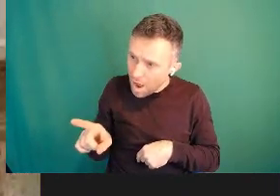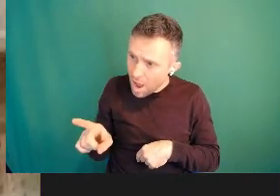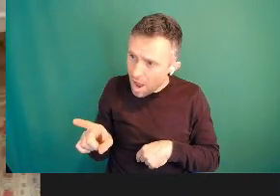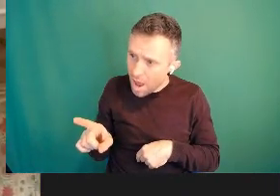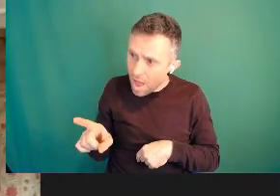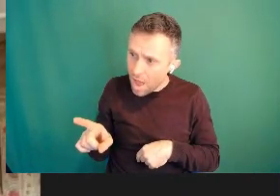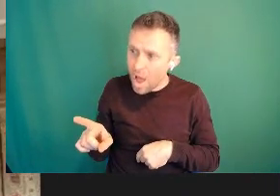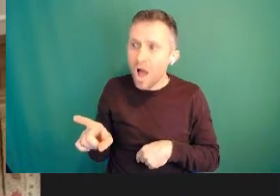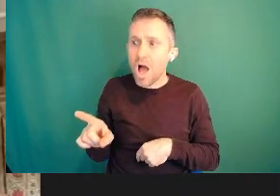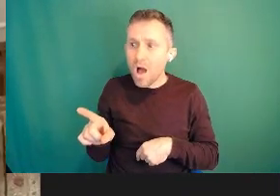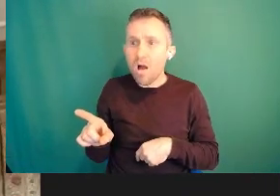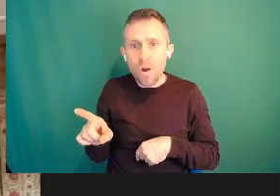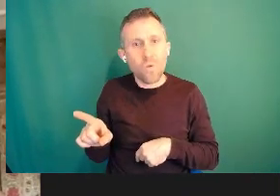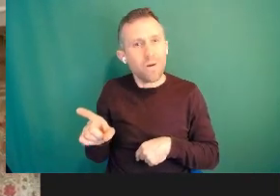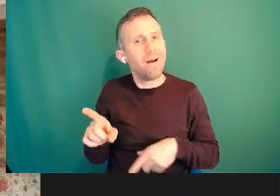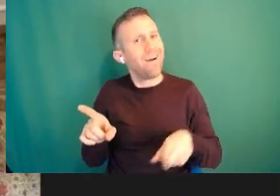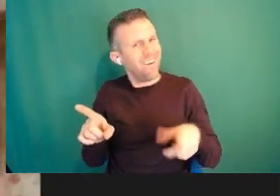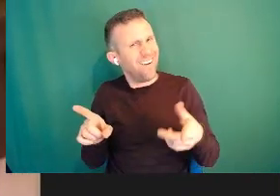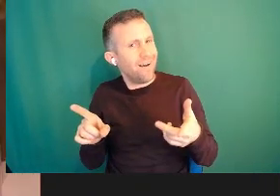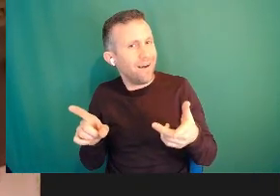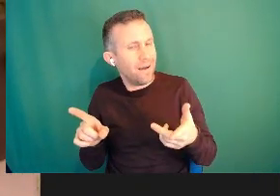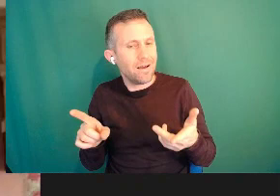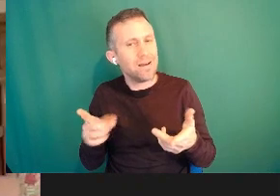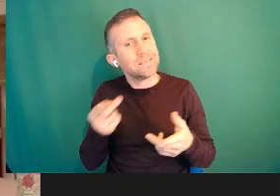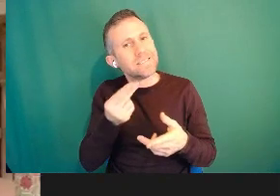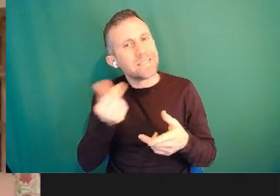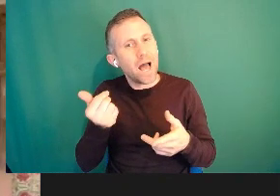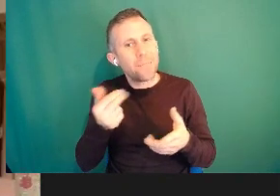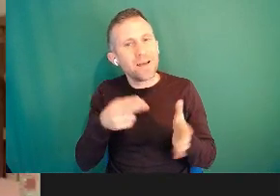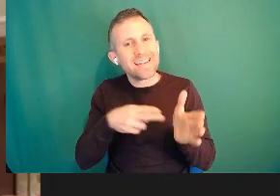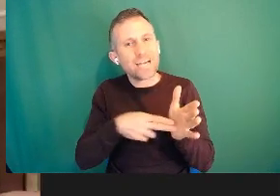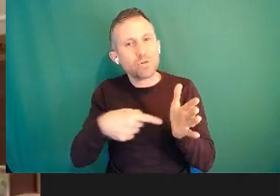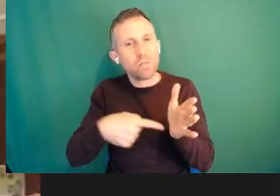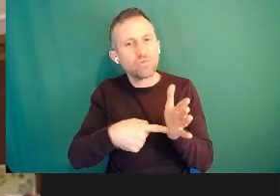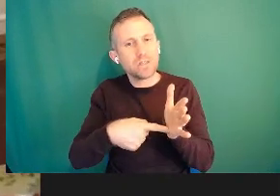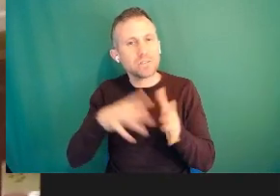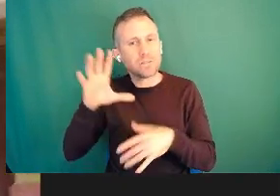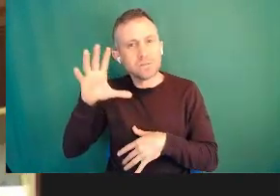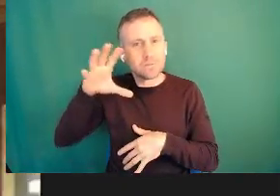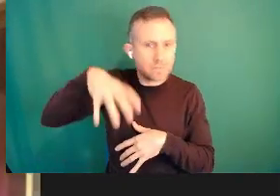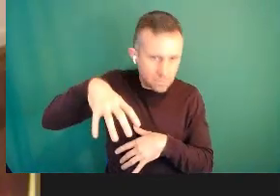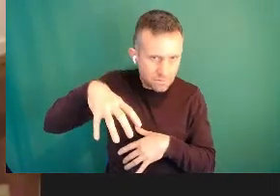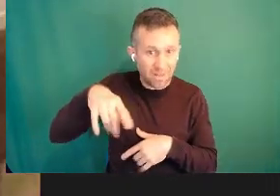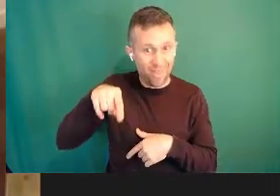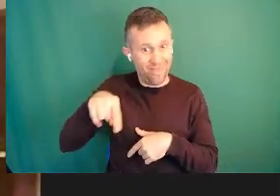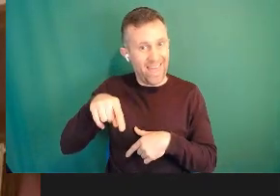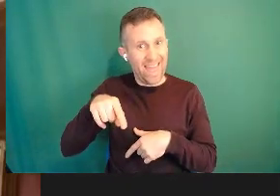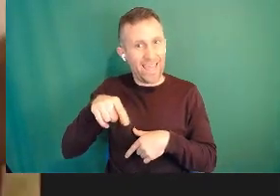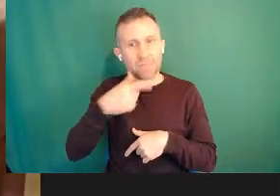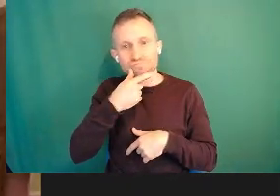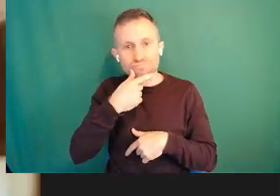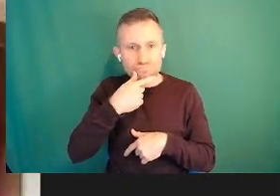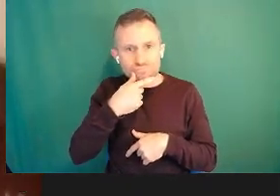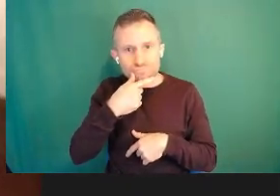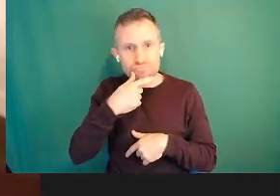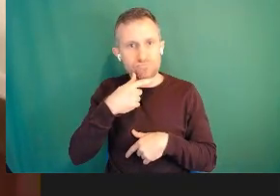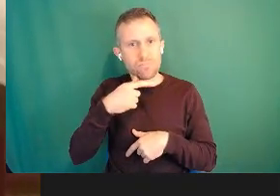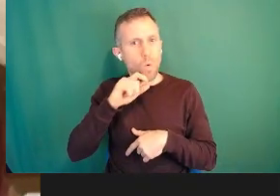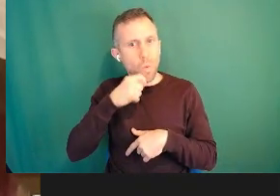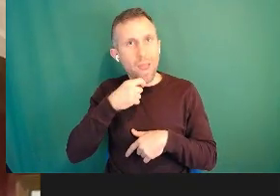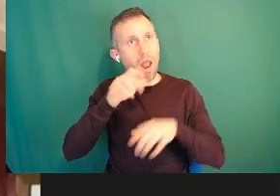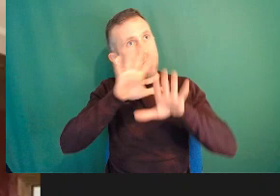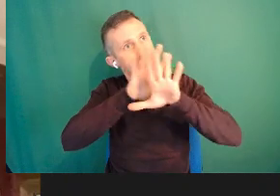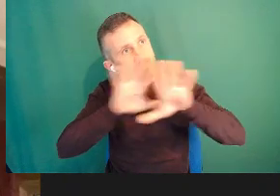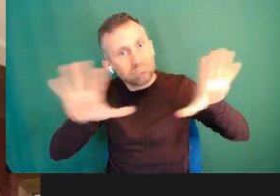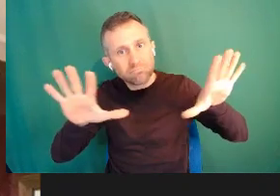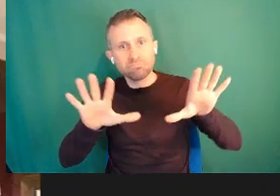pick a time period and they dress the house and tell the story only of that time period. But as I've already mentioned, I've kind of talked about the